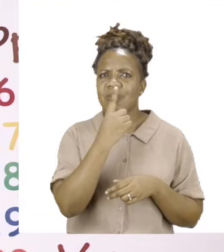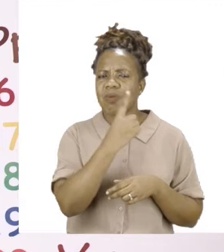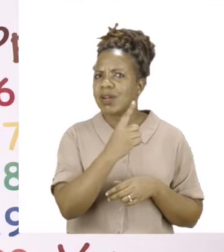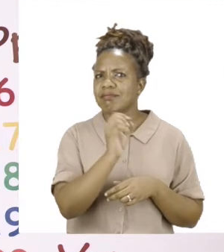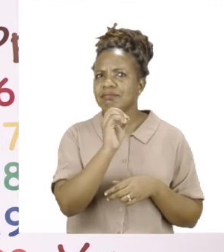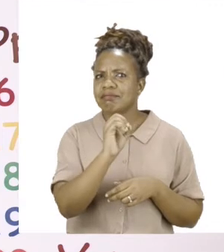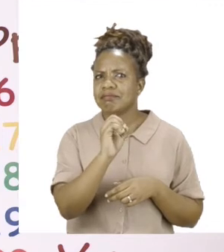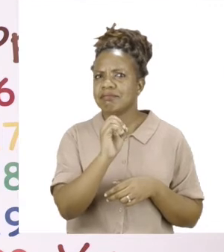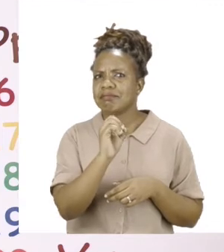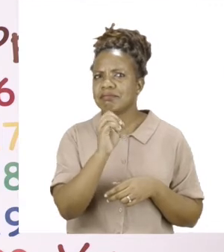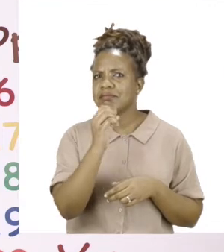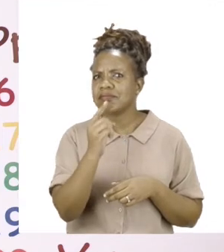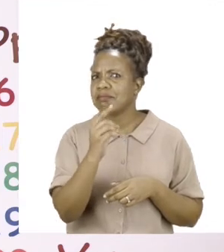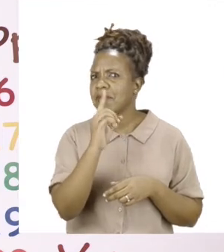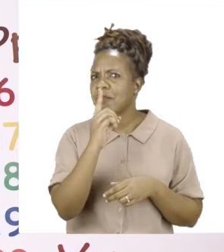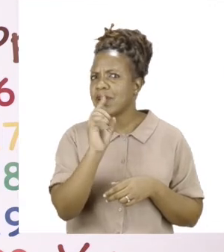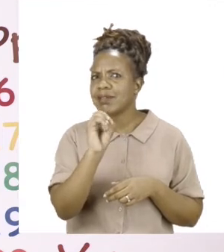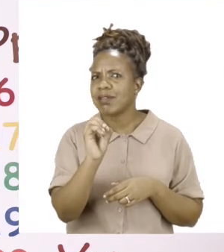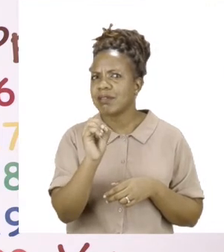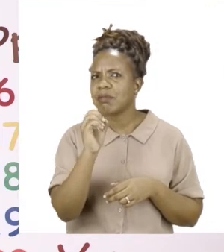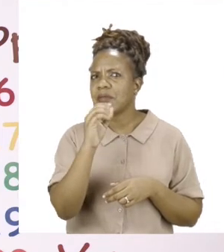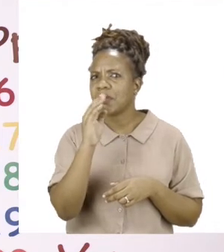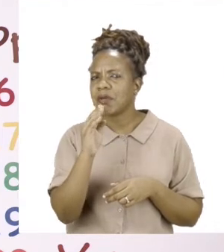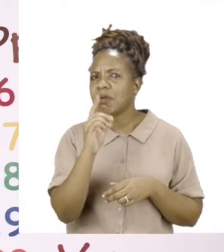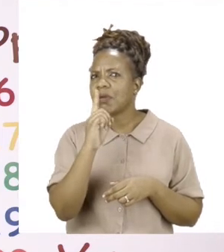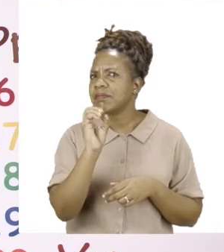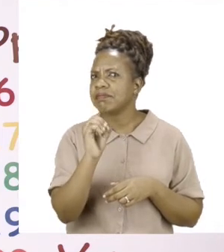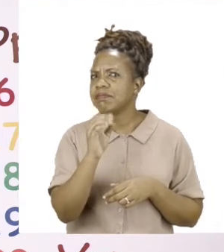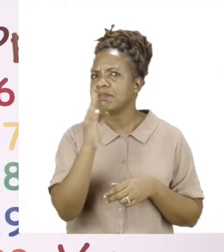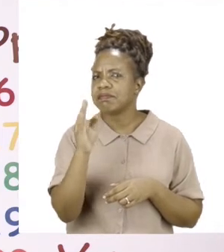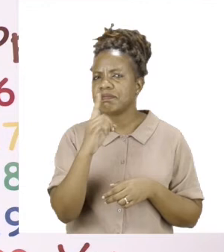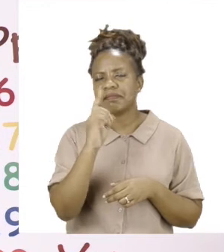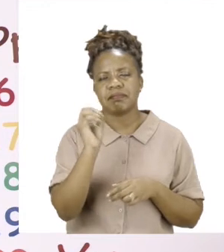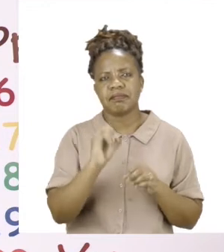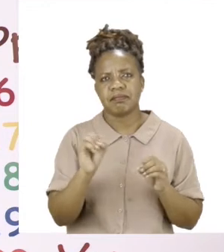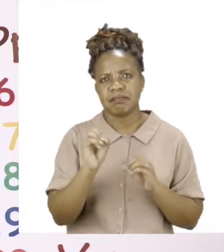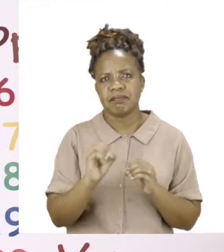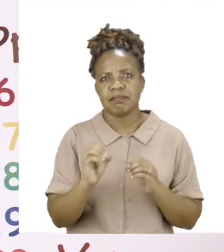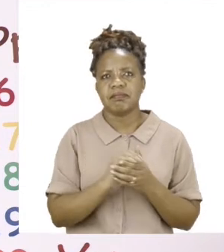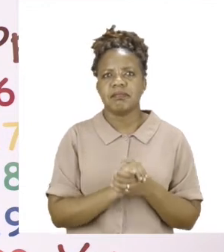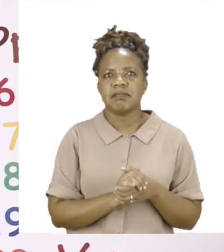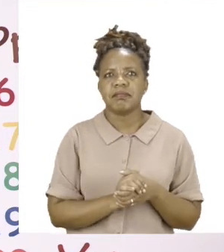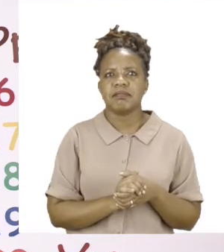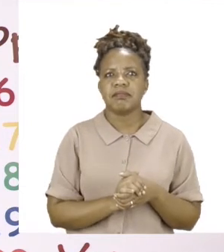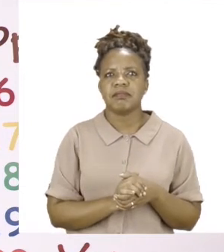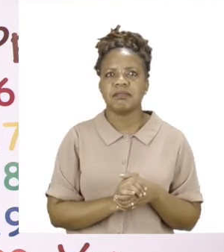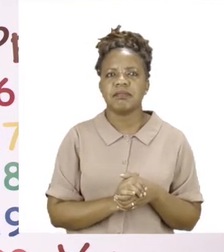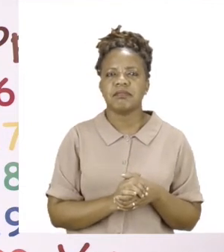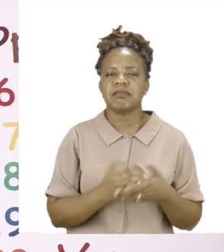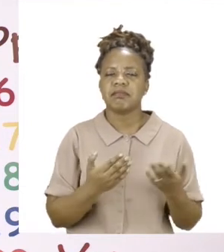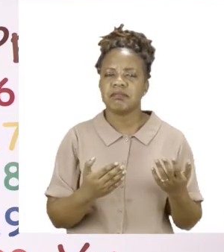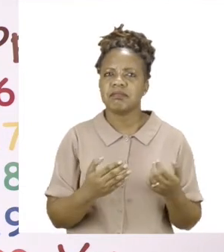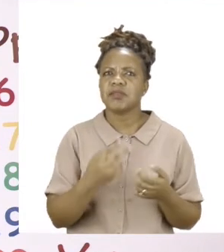No. And no. So that means that that's not where we are going to start. Let's try and look for